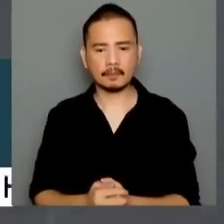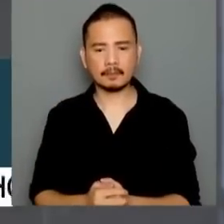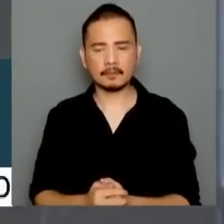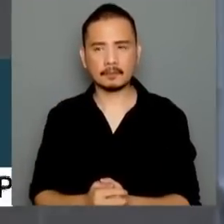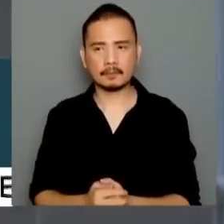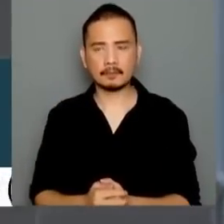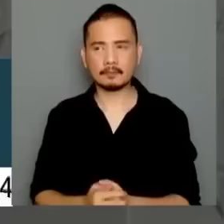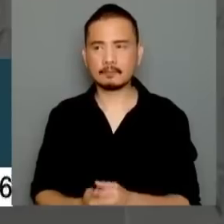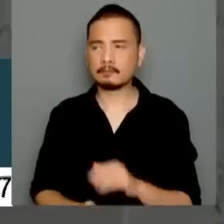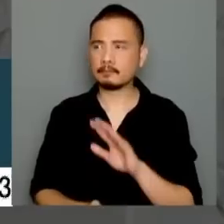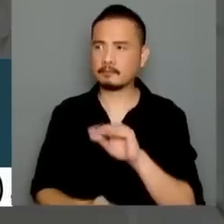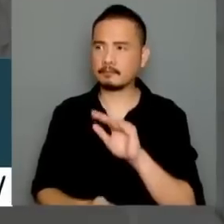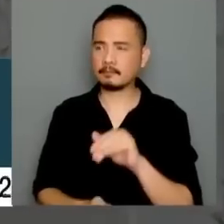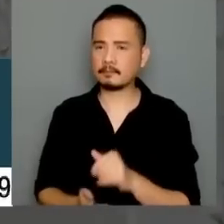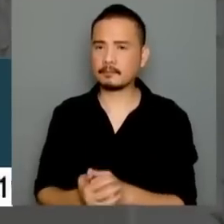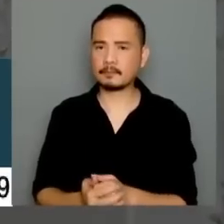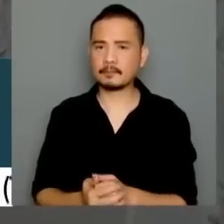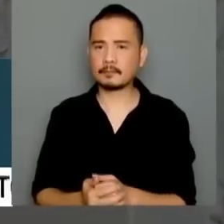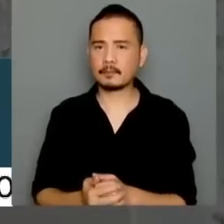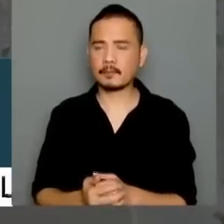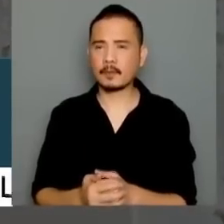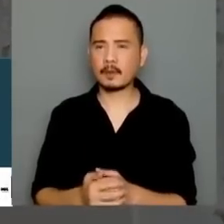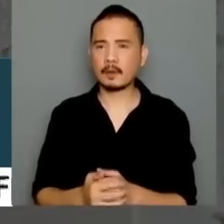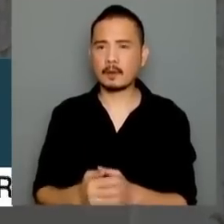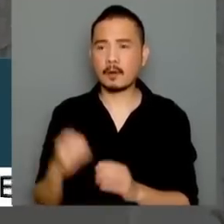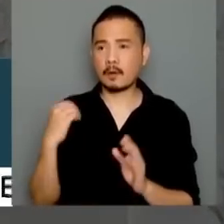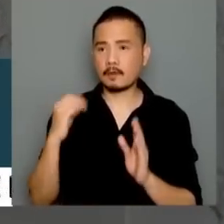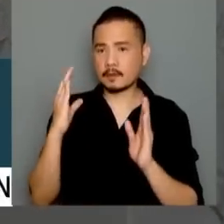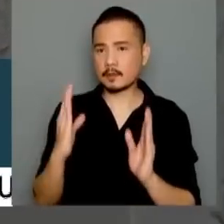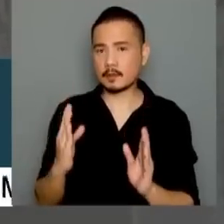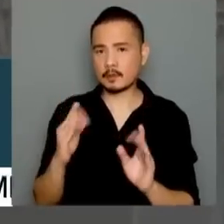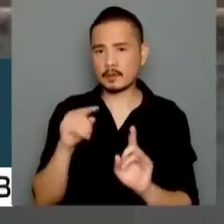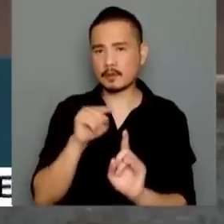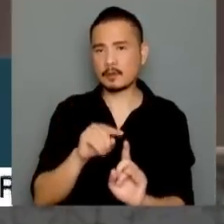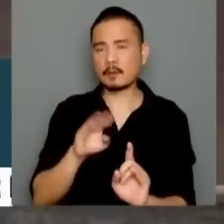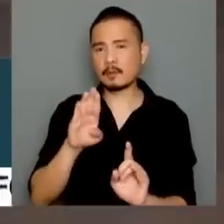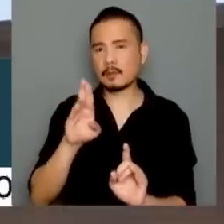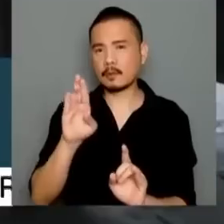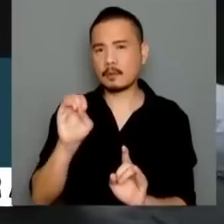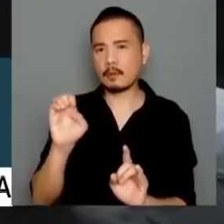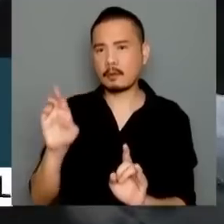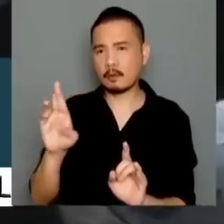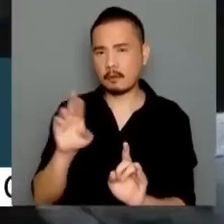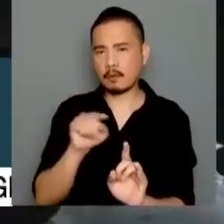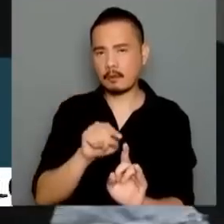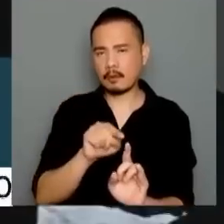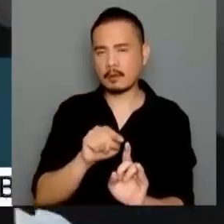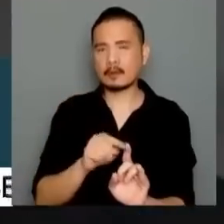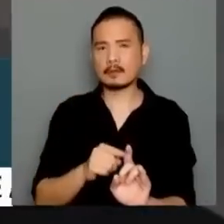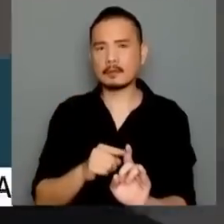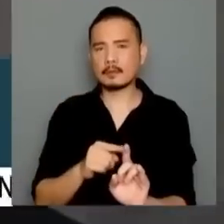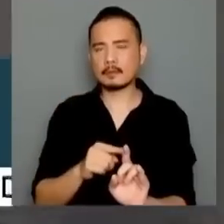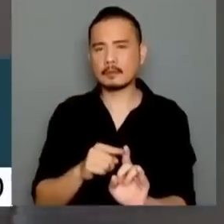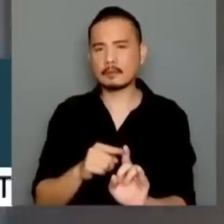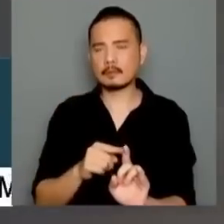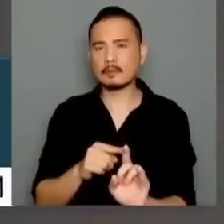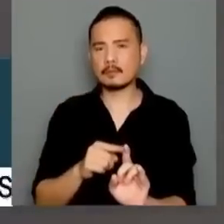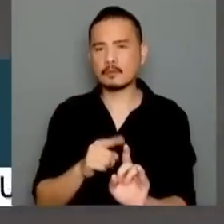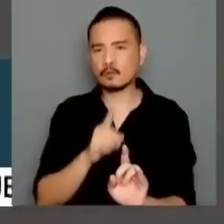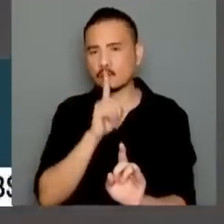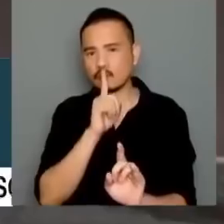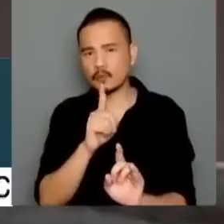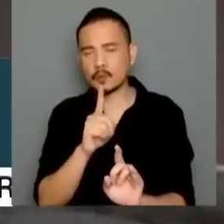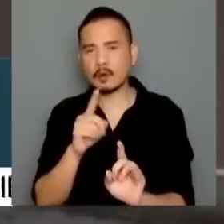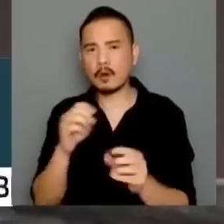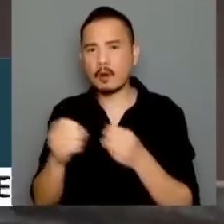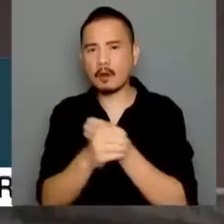Carmina, the officer in charge of the Bureau Corps, General Gregorio Katapang Jr., has been in office for, I think, just